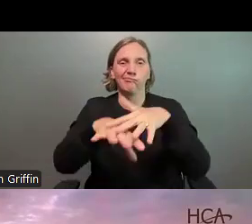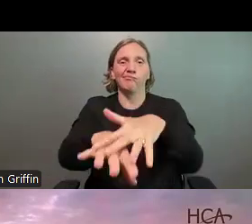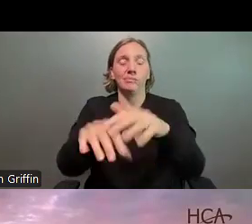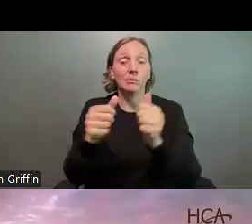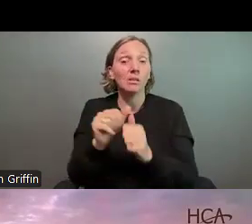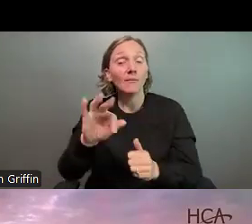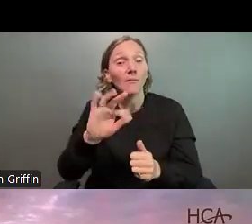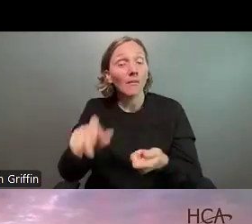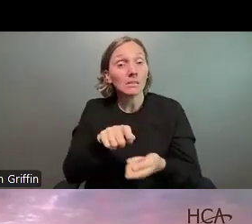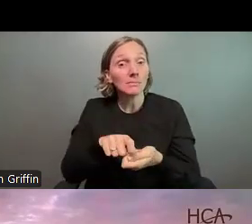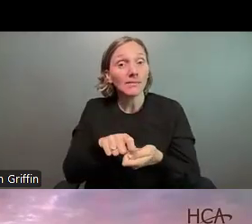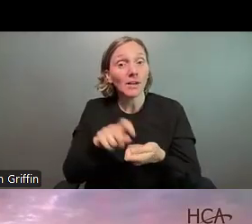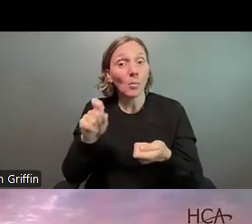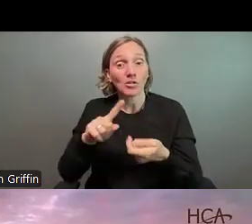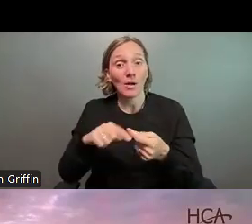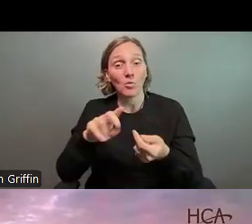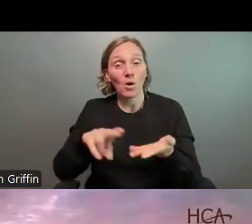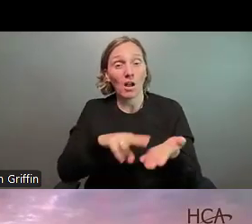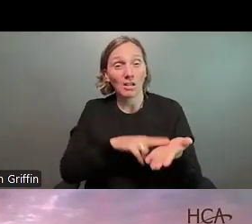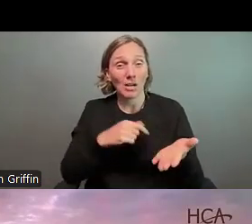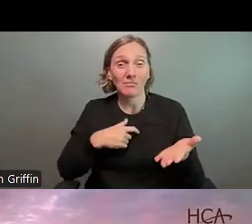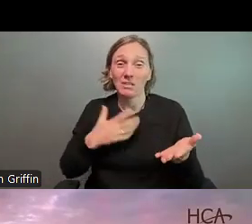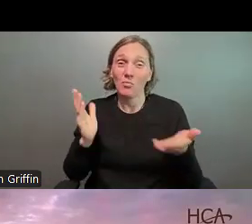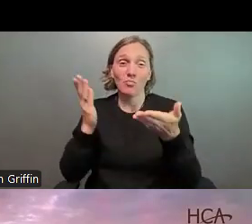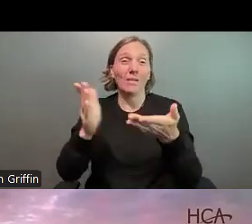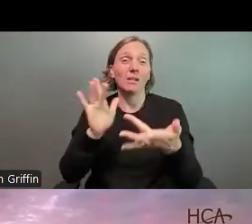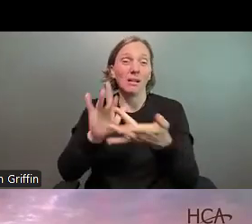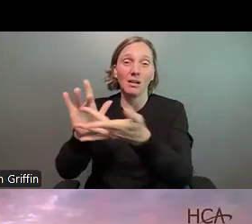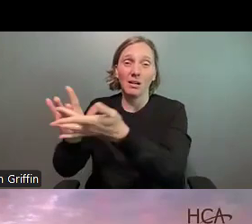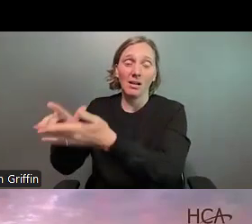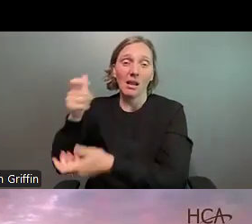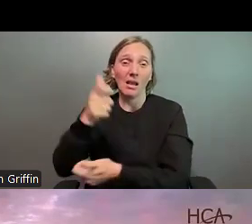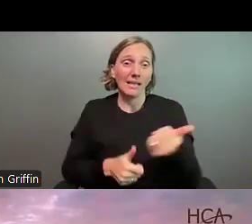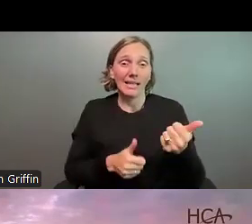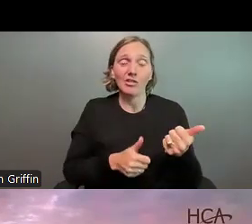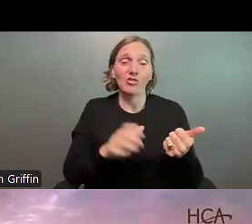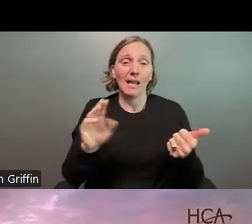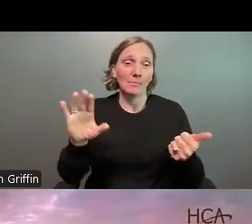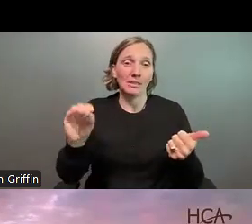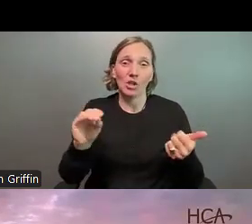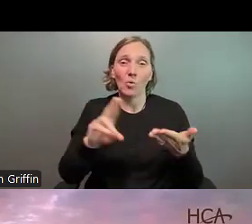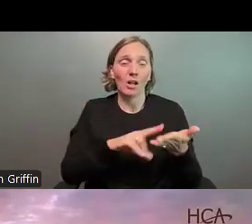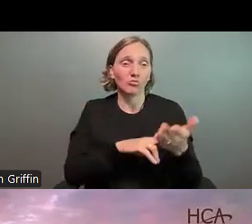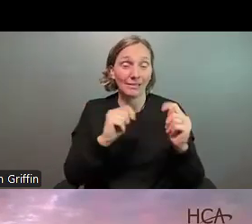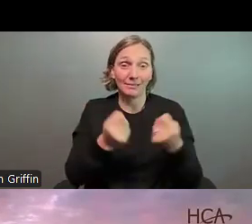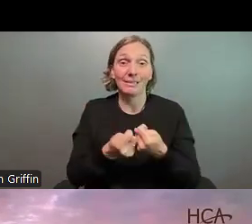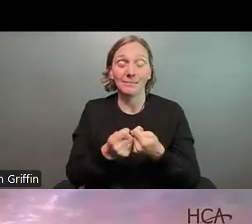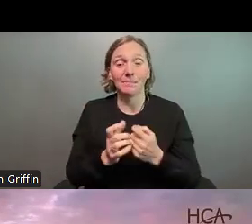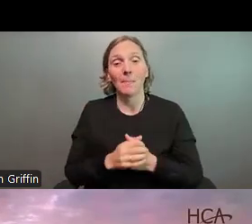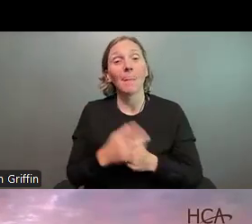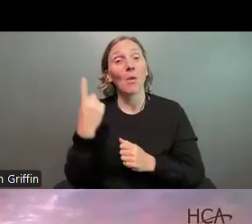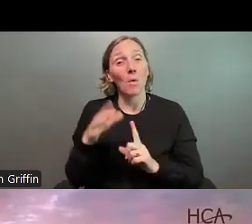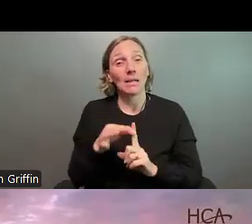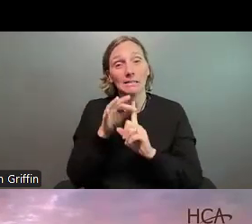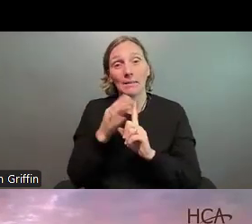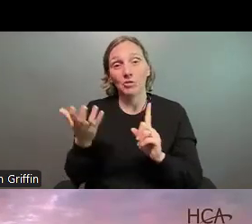question about your contract, I would recommend reaching out to each respective MCO's contracting team. The one exception is I